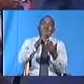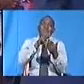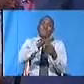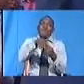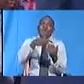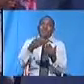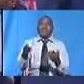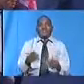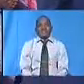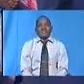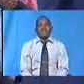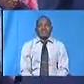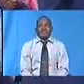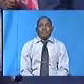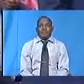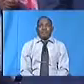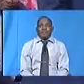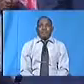sheets.